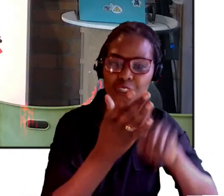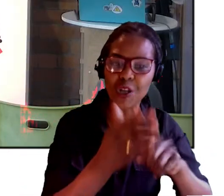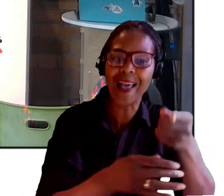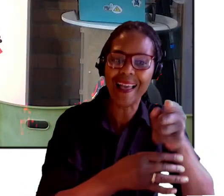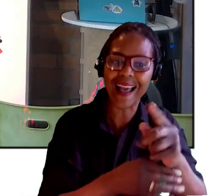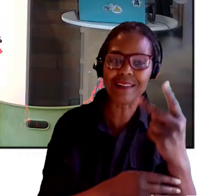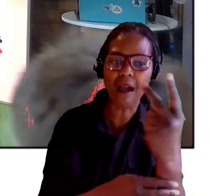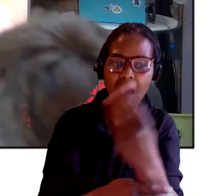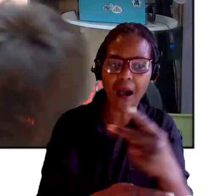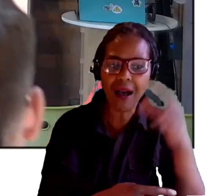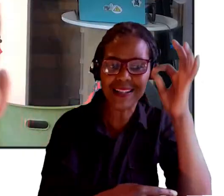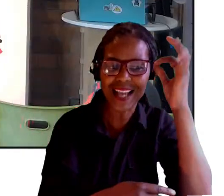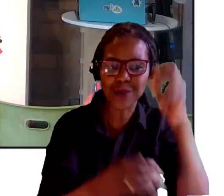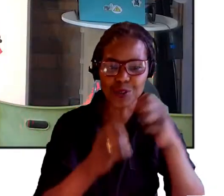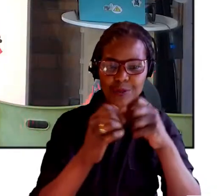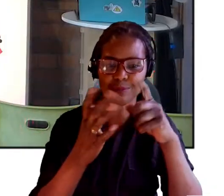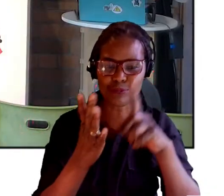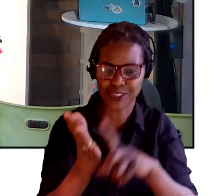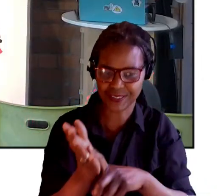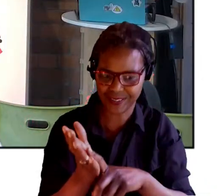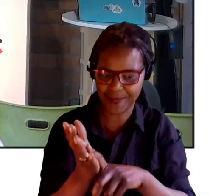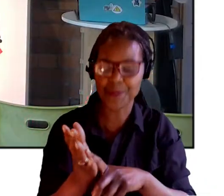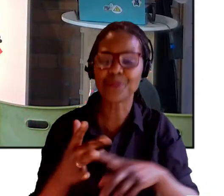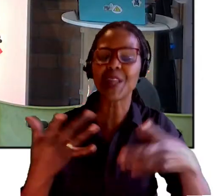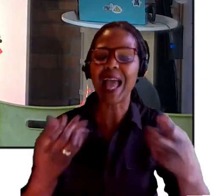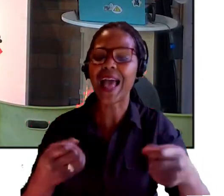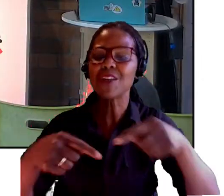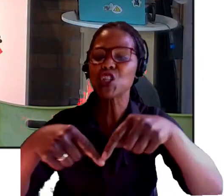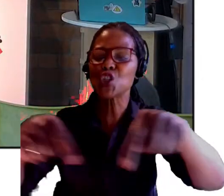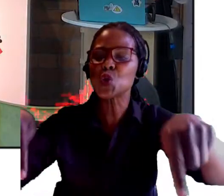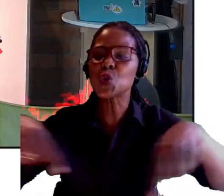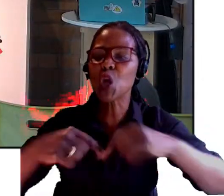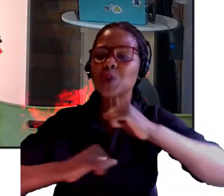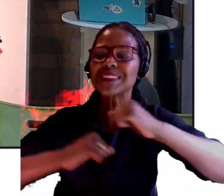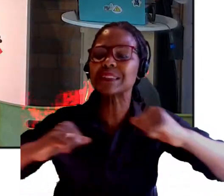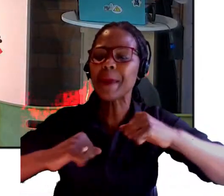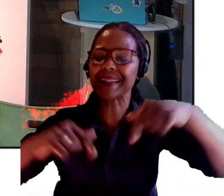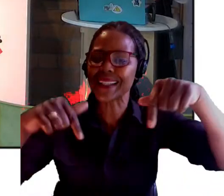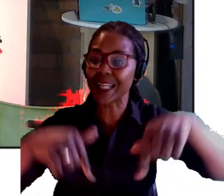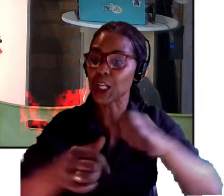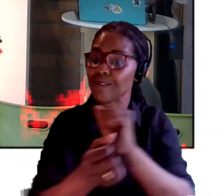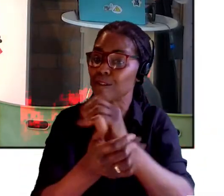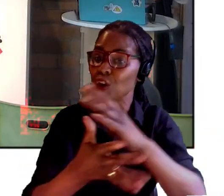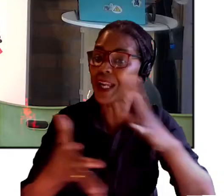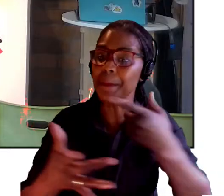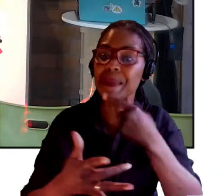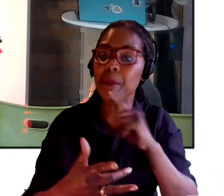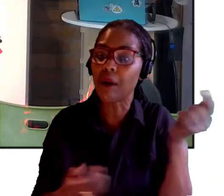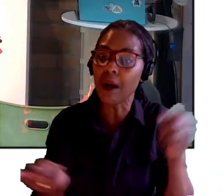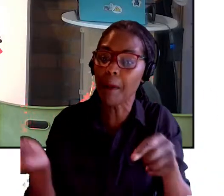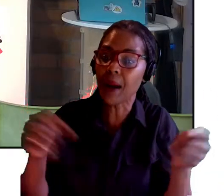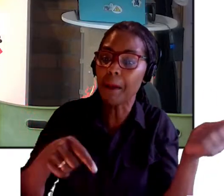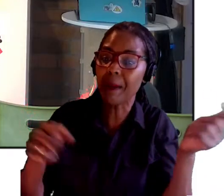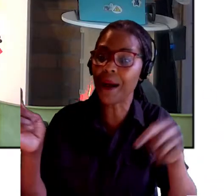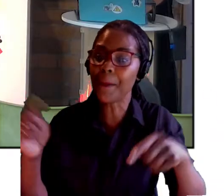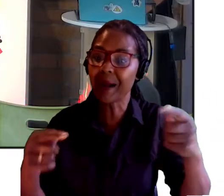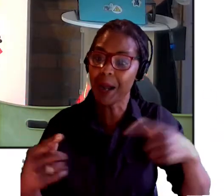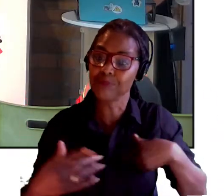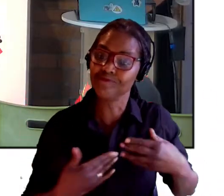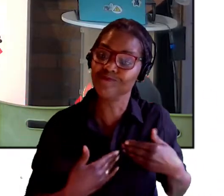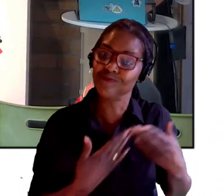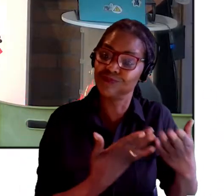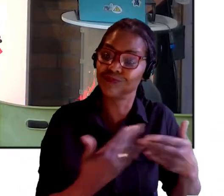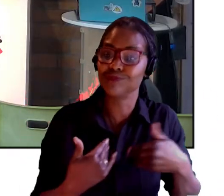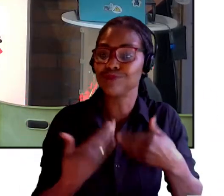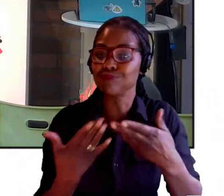studio space, including desks, meeting rooms, events and opportunities, all for free to our residents as part of a spirit of generosity and mutual